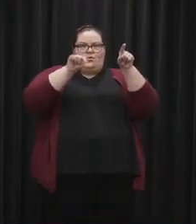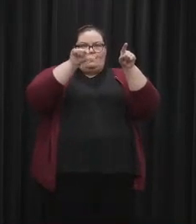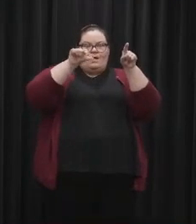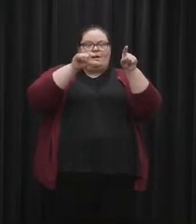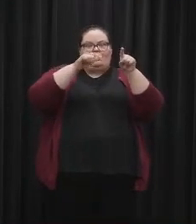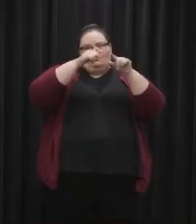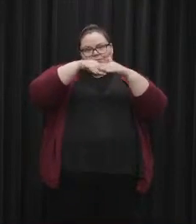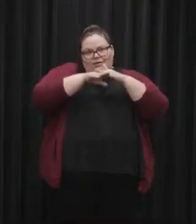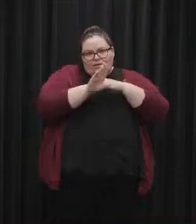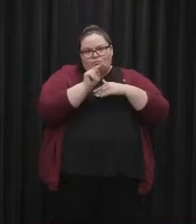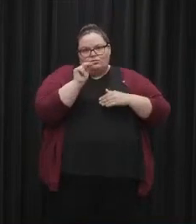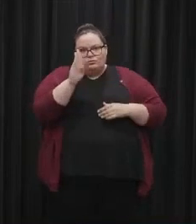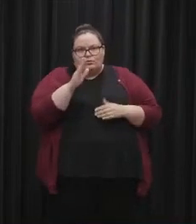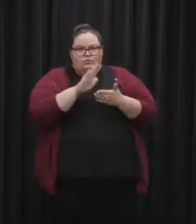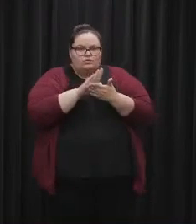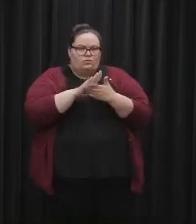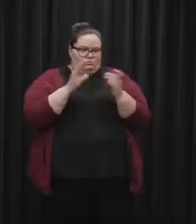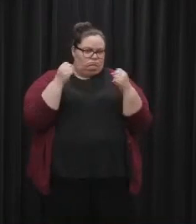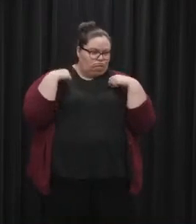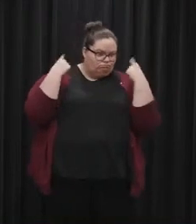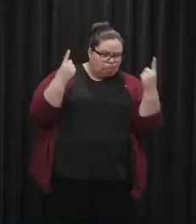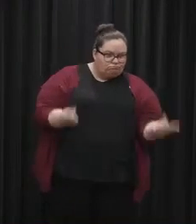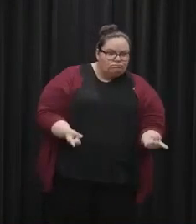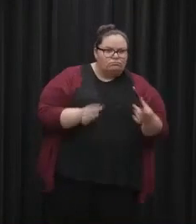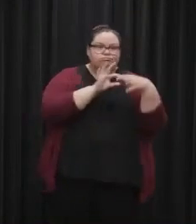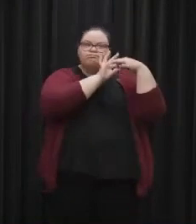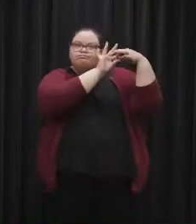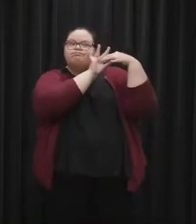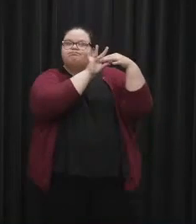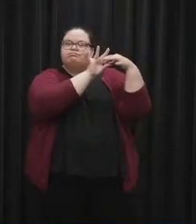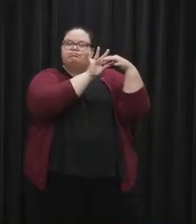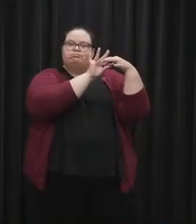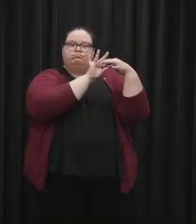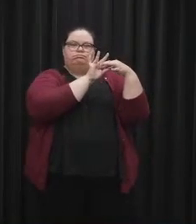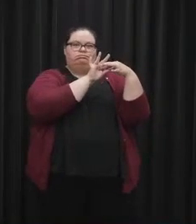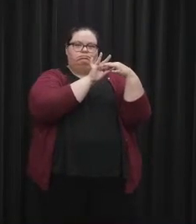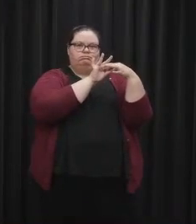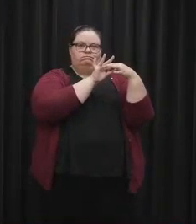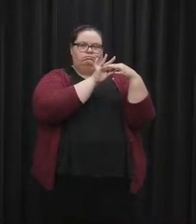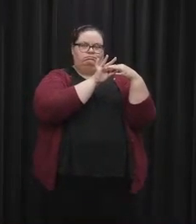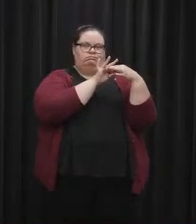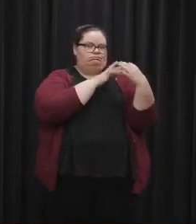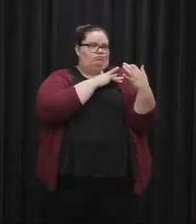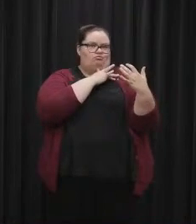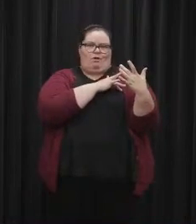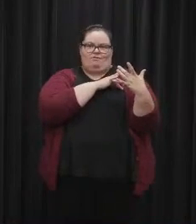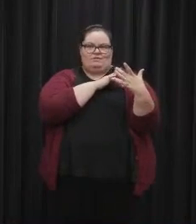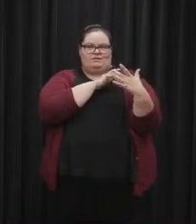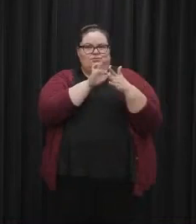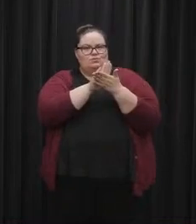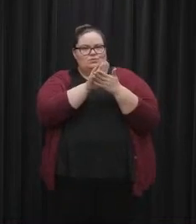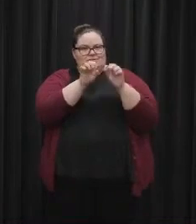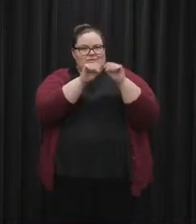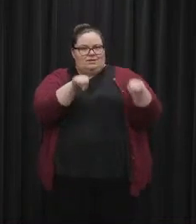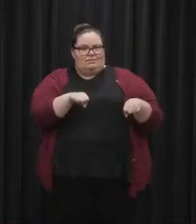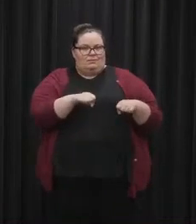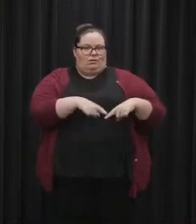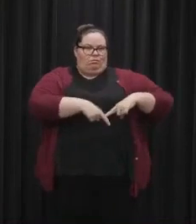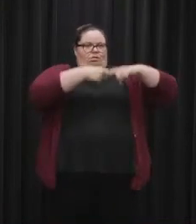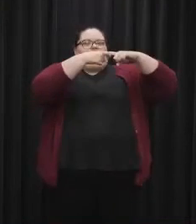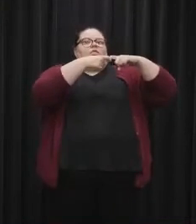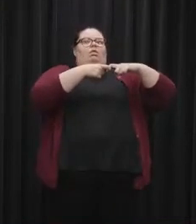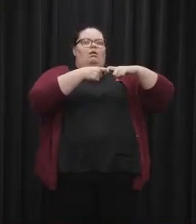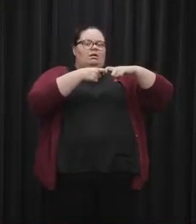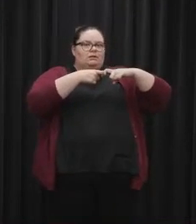who travel to school in New Brunswick and have for years as part of a great relationship between that community and our province's school system. The fact that's had to be